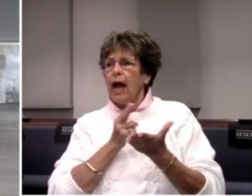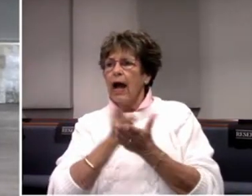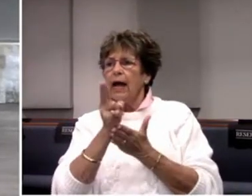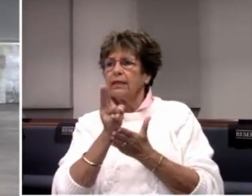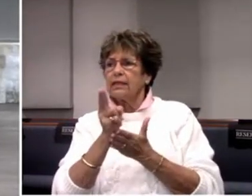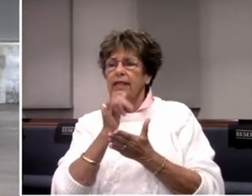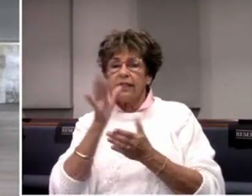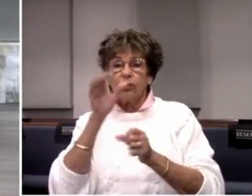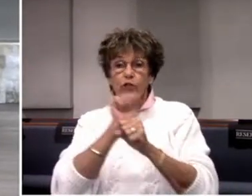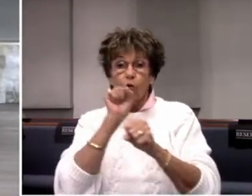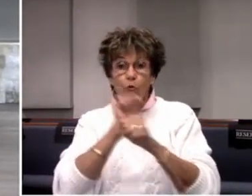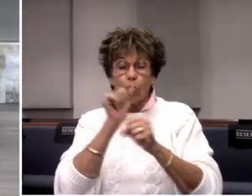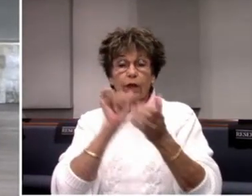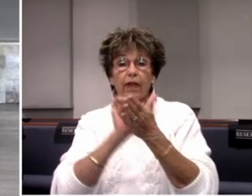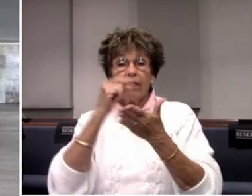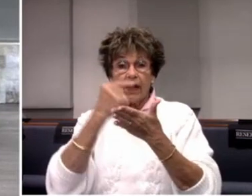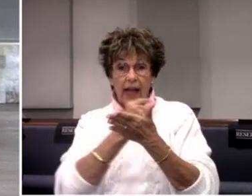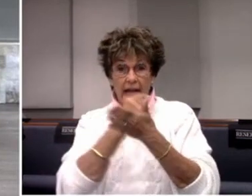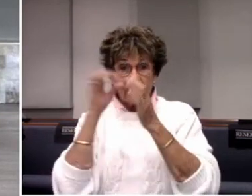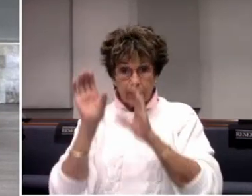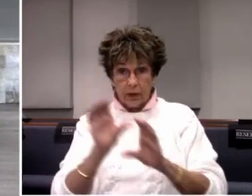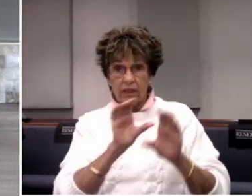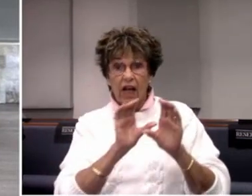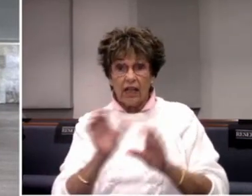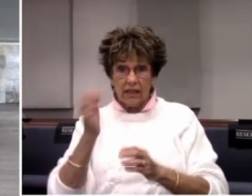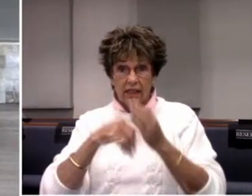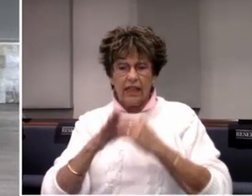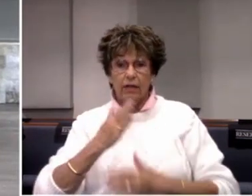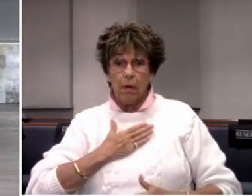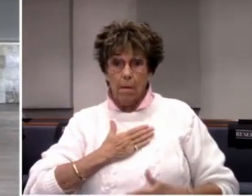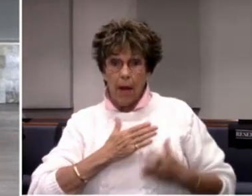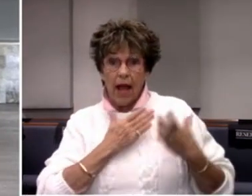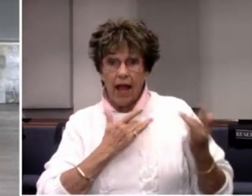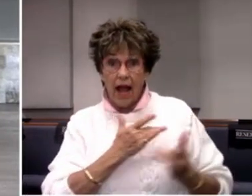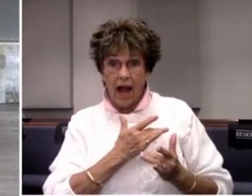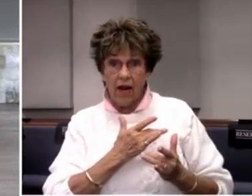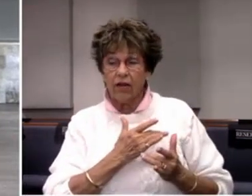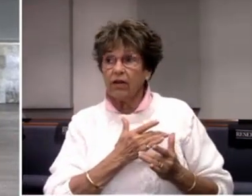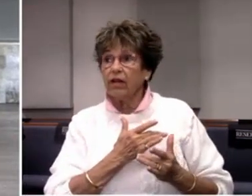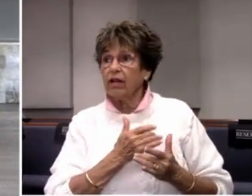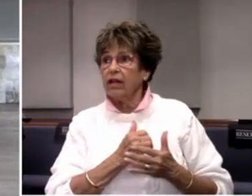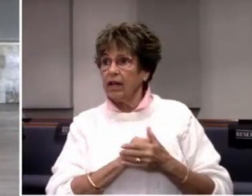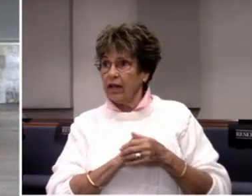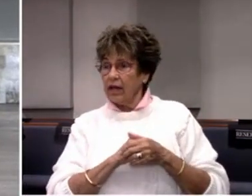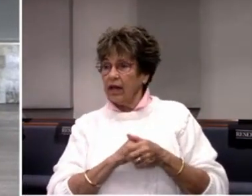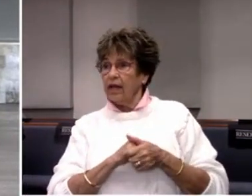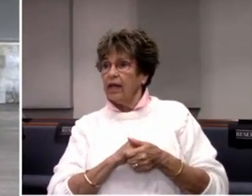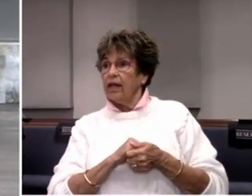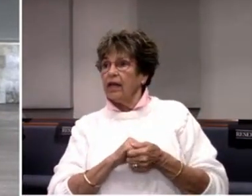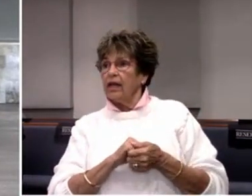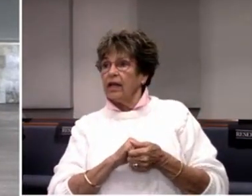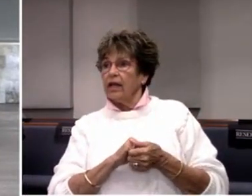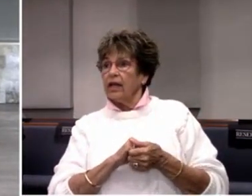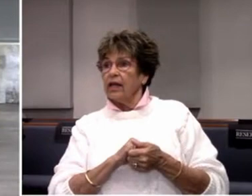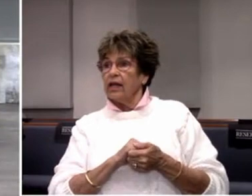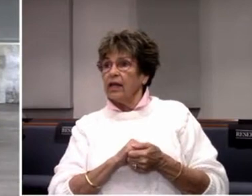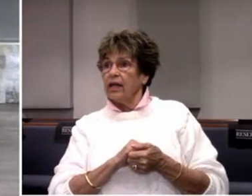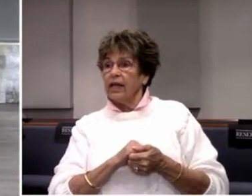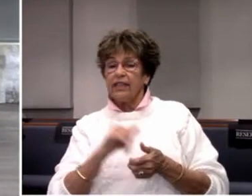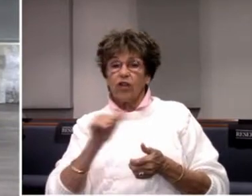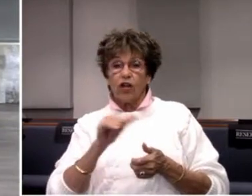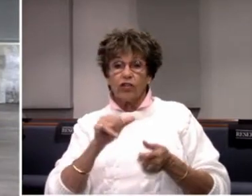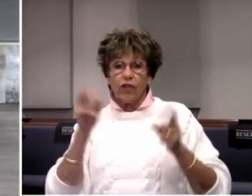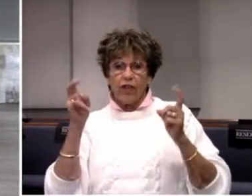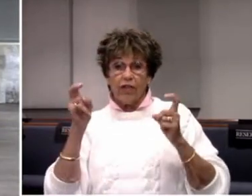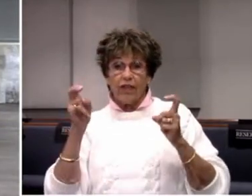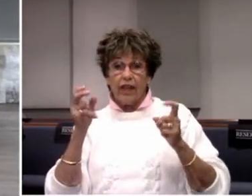is the work that the gospel does in my heart. It really enables me as a testimony, as a servant of the Lord, but it's also the theme